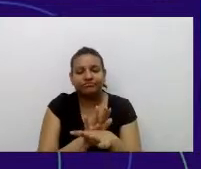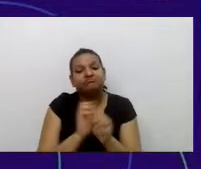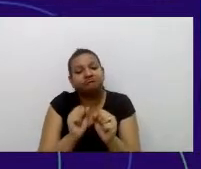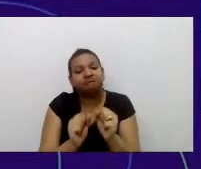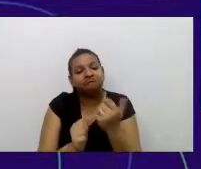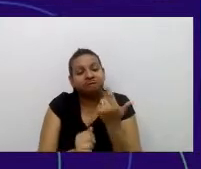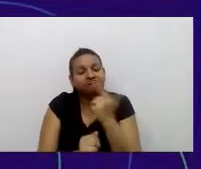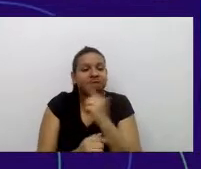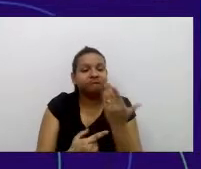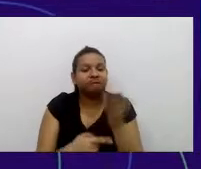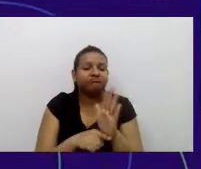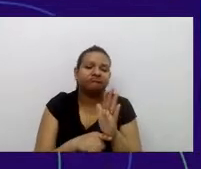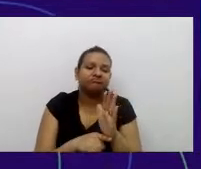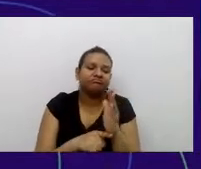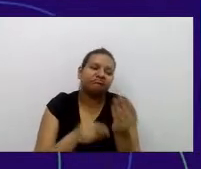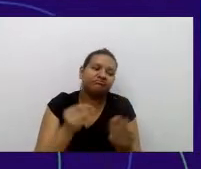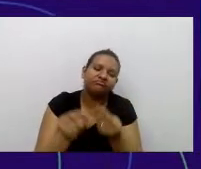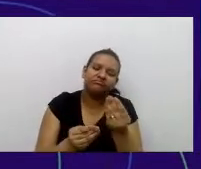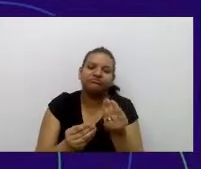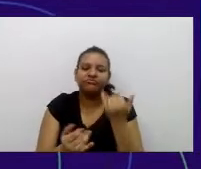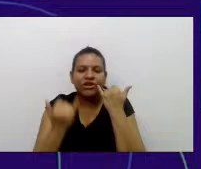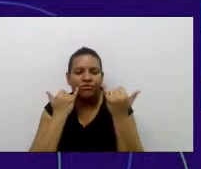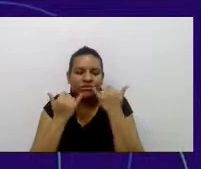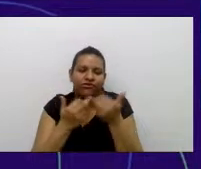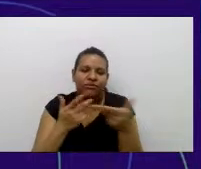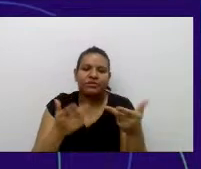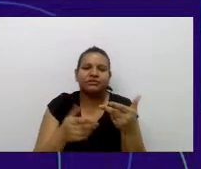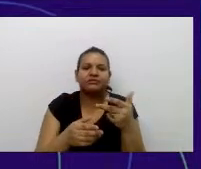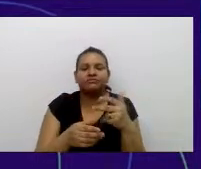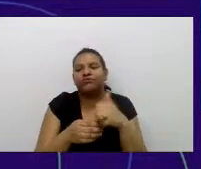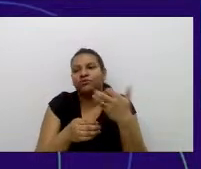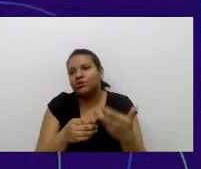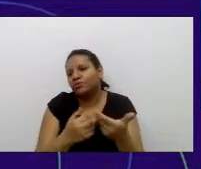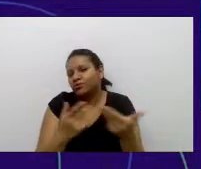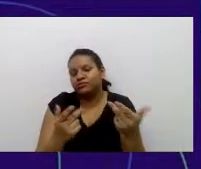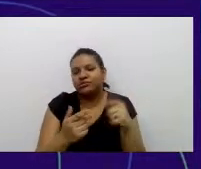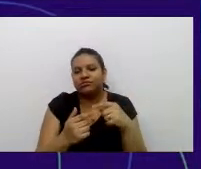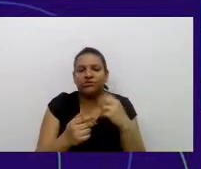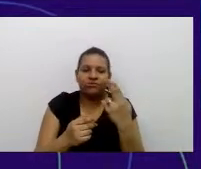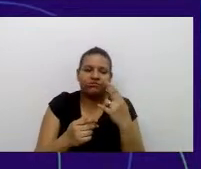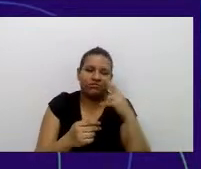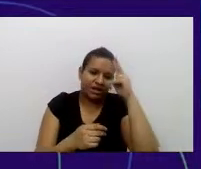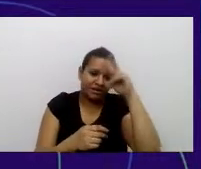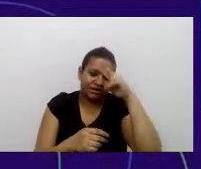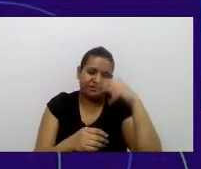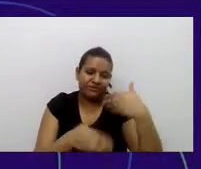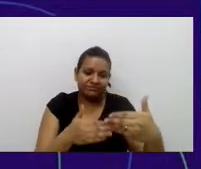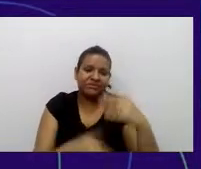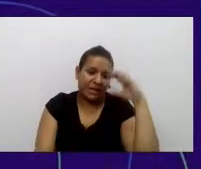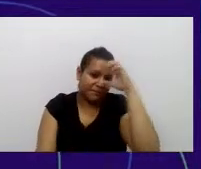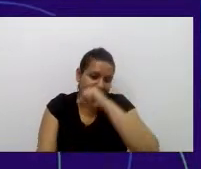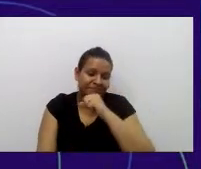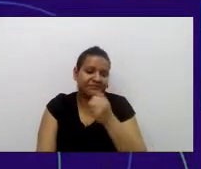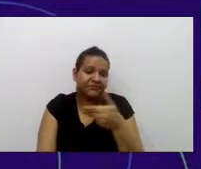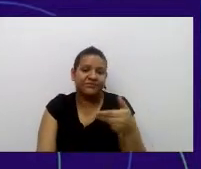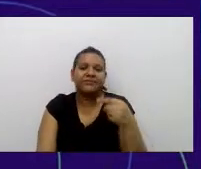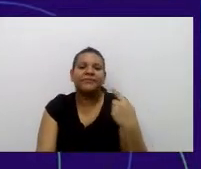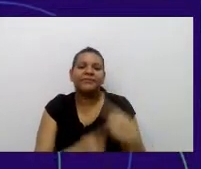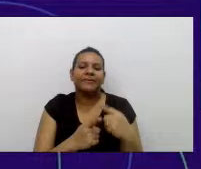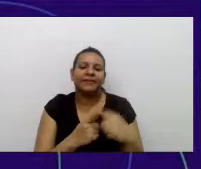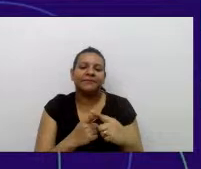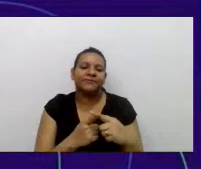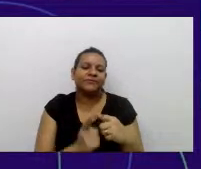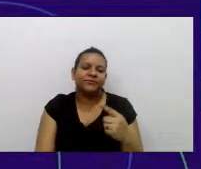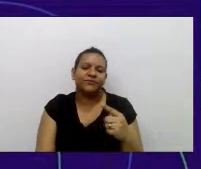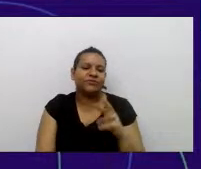even learn something in ways that are far and far removed from plagiarism or unethical uses. It's just for their